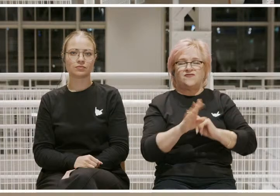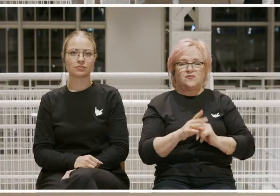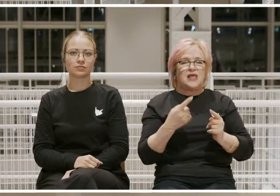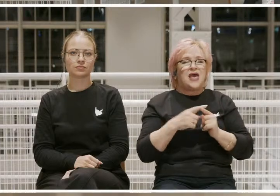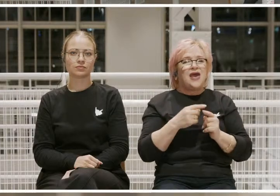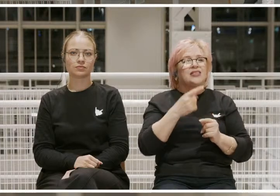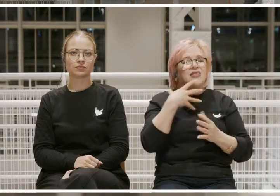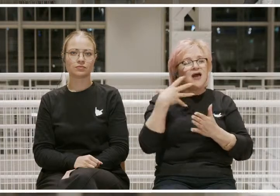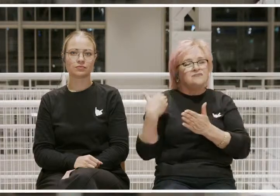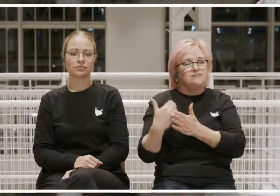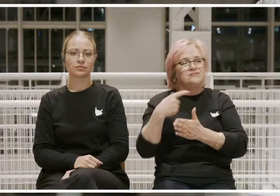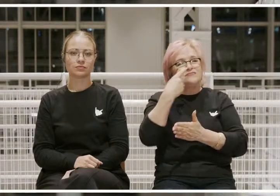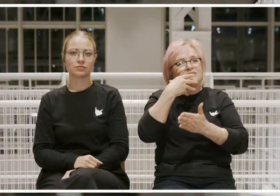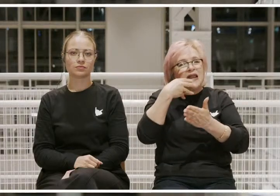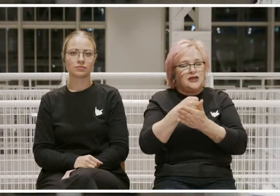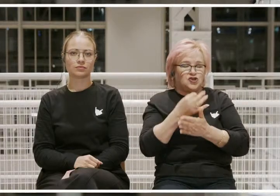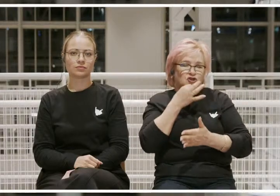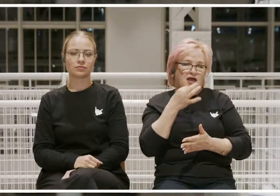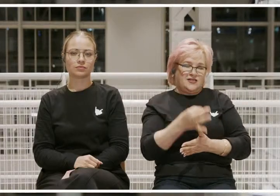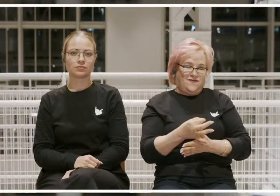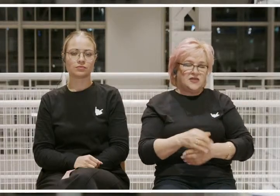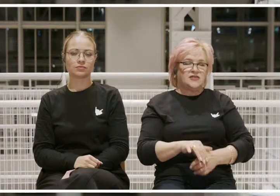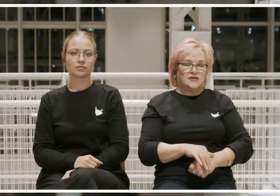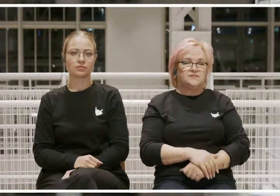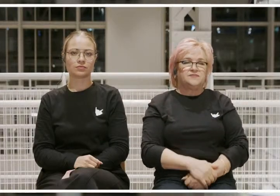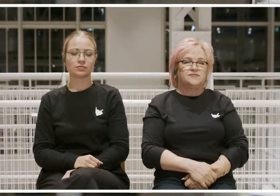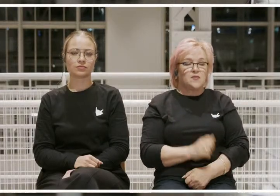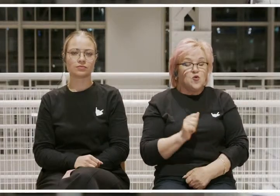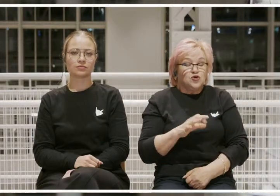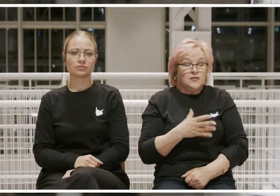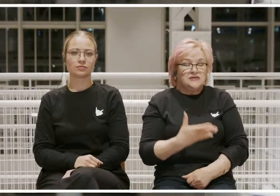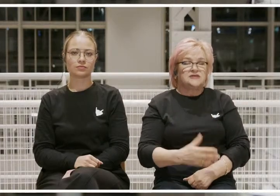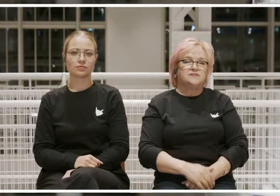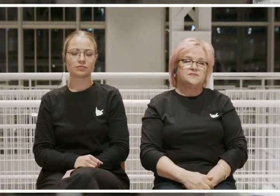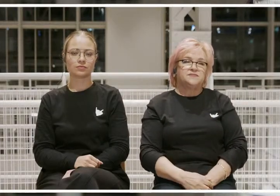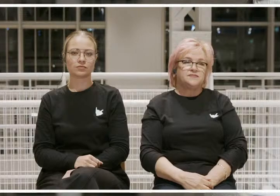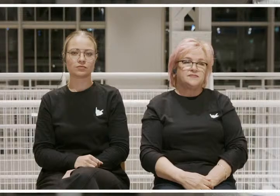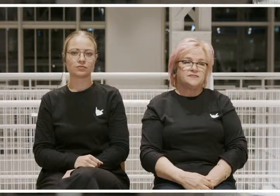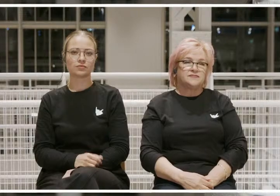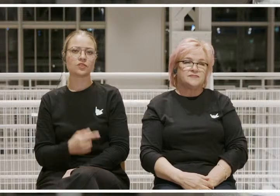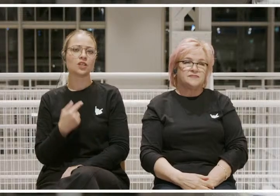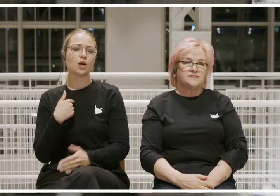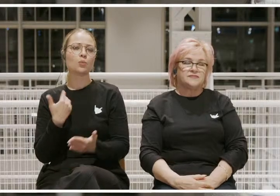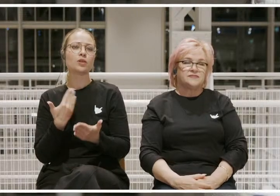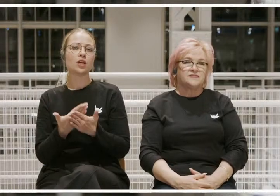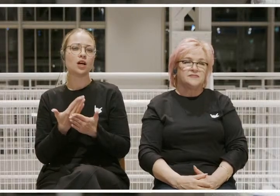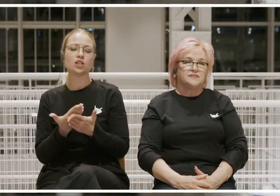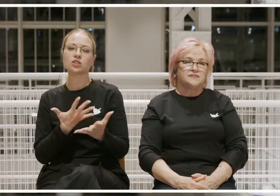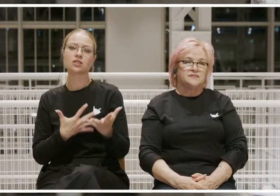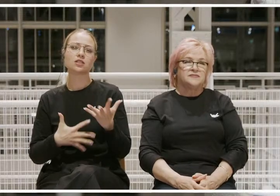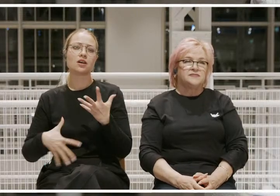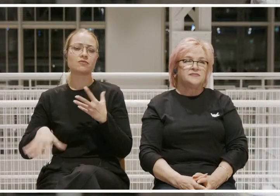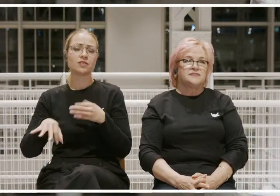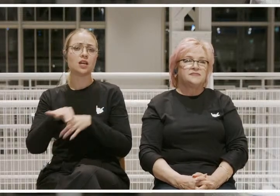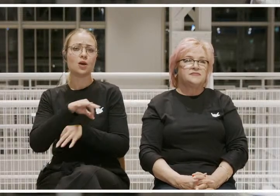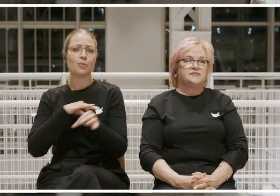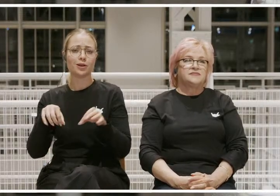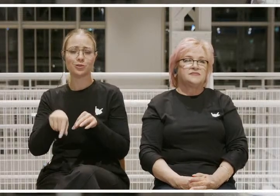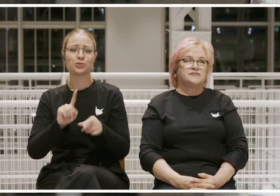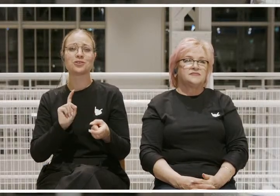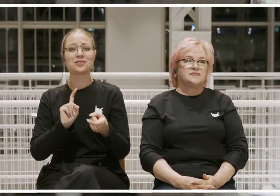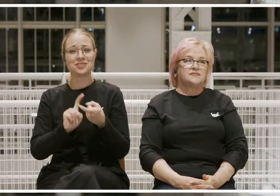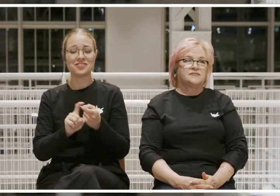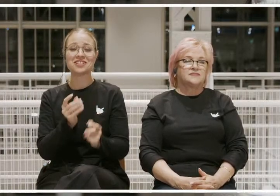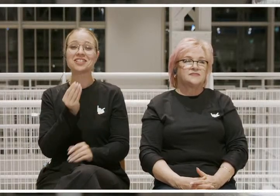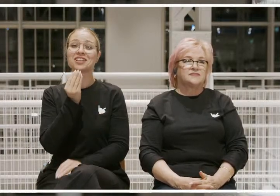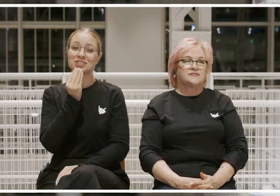think. I think the projects around food, like the Dumpling Festival and the Buffalo